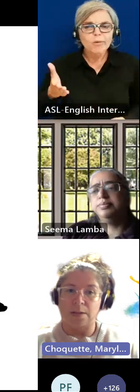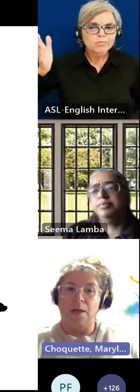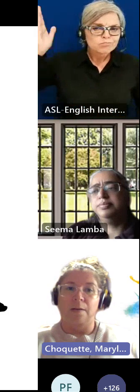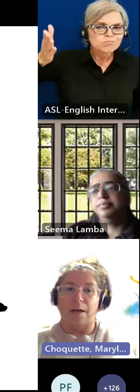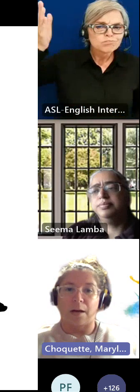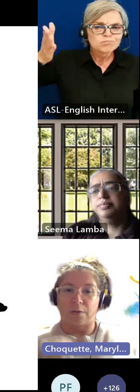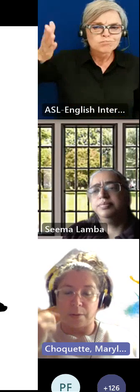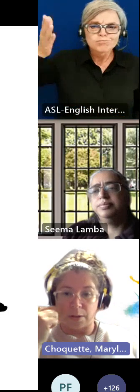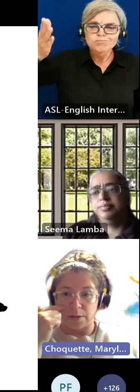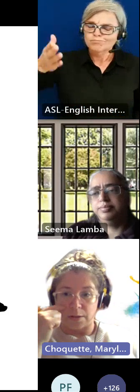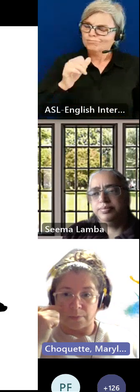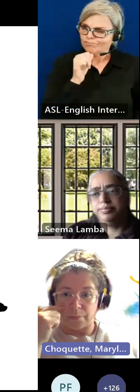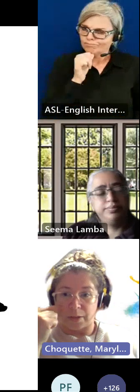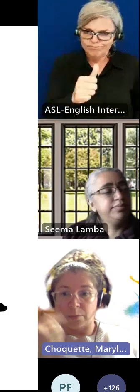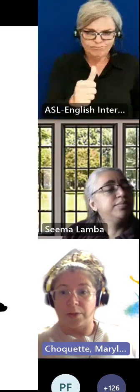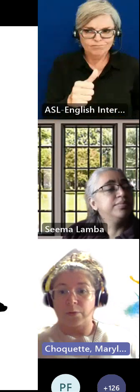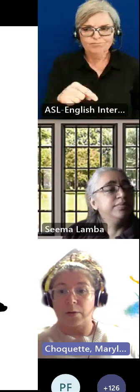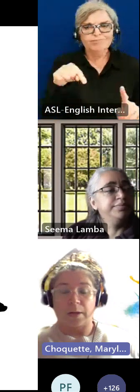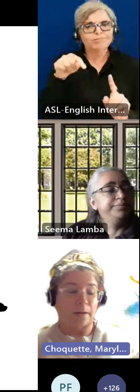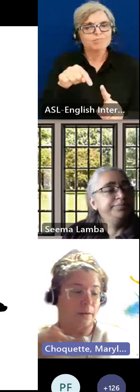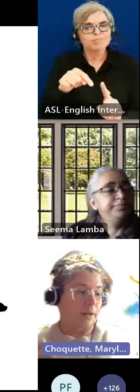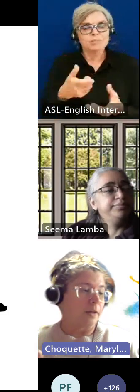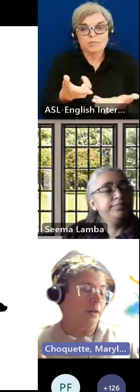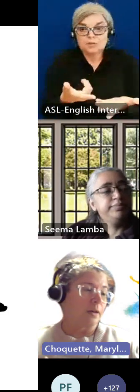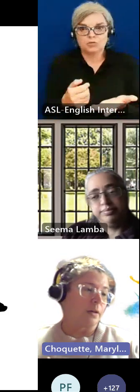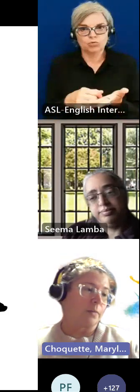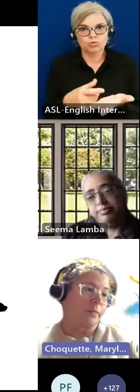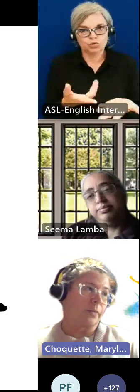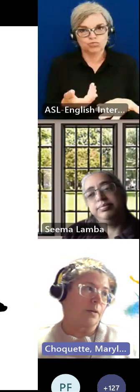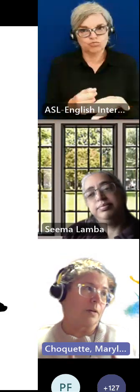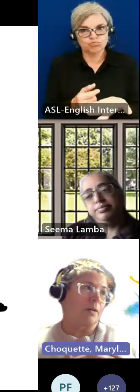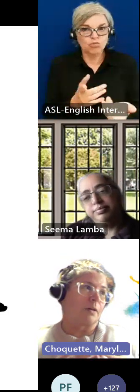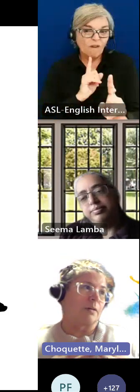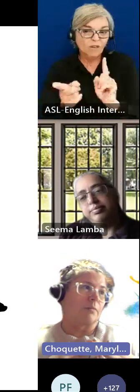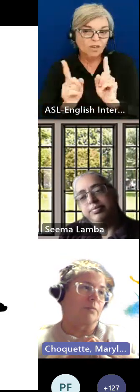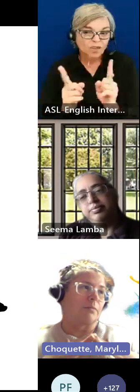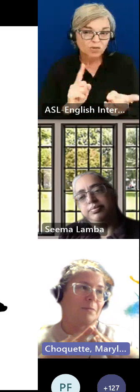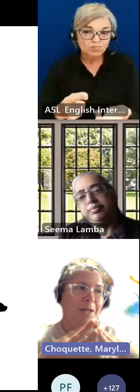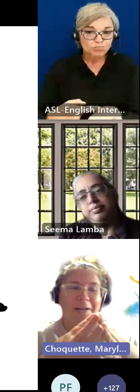for us to have because I'm grateful and thinking